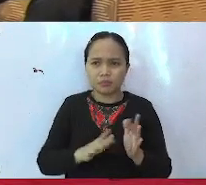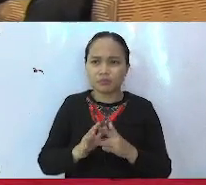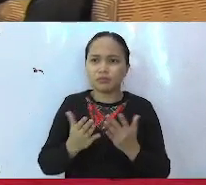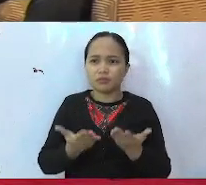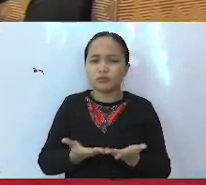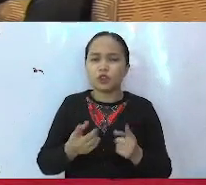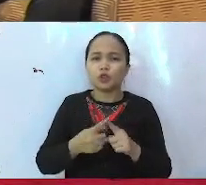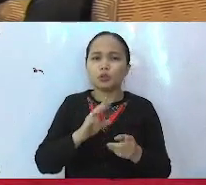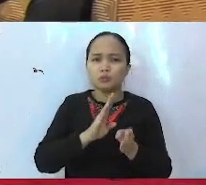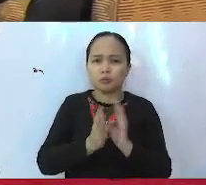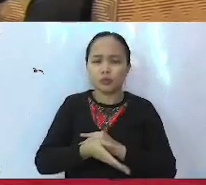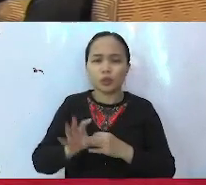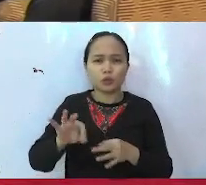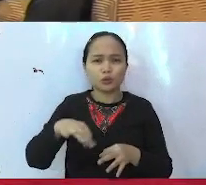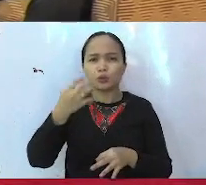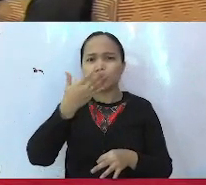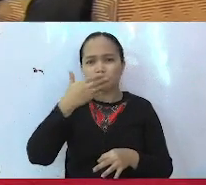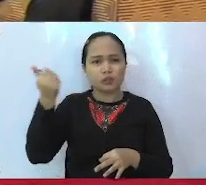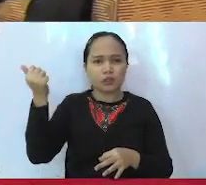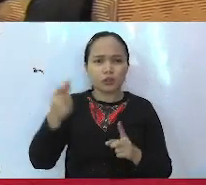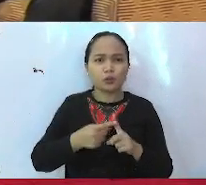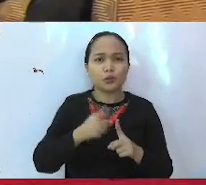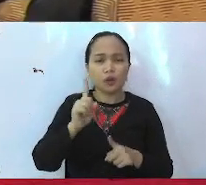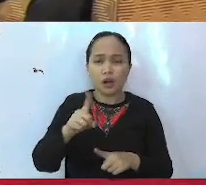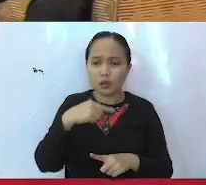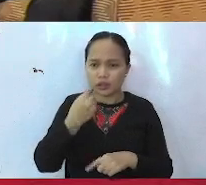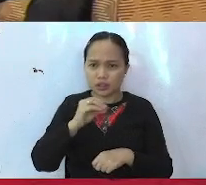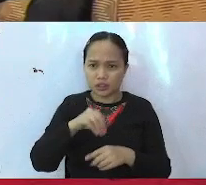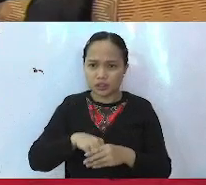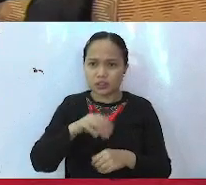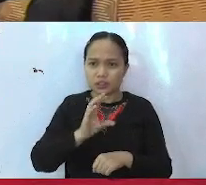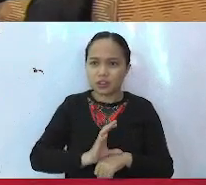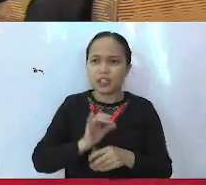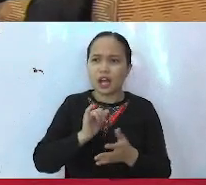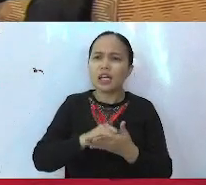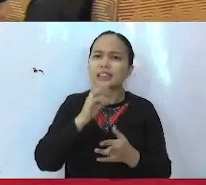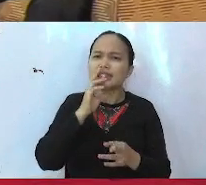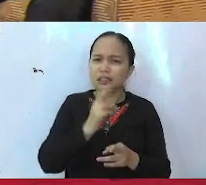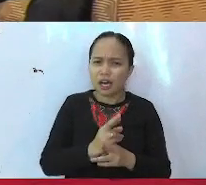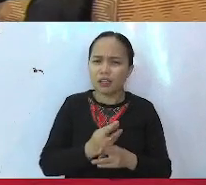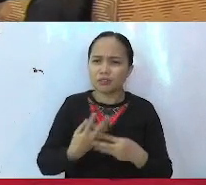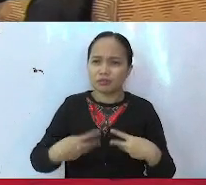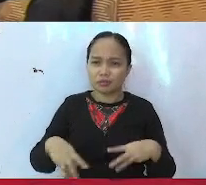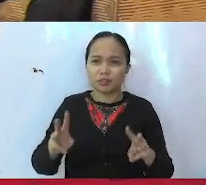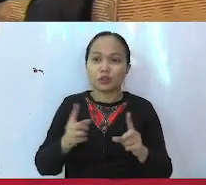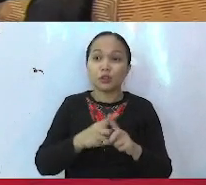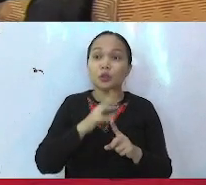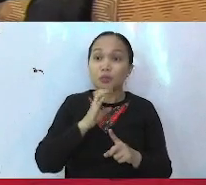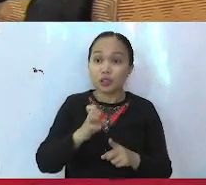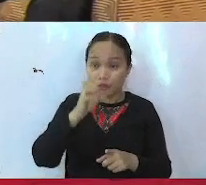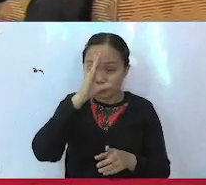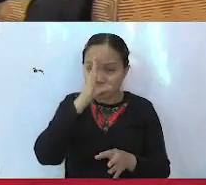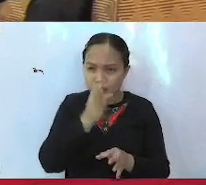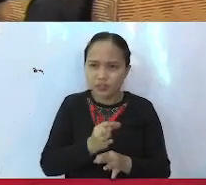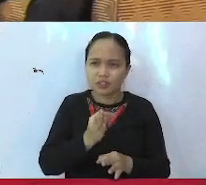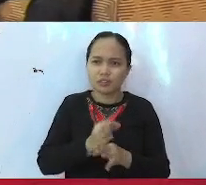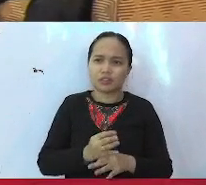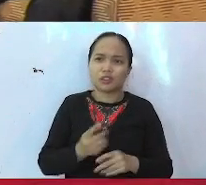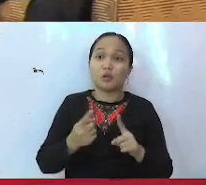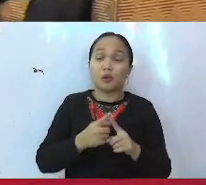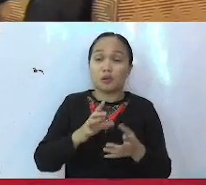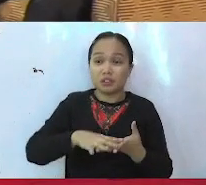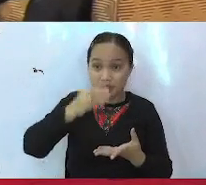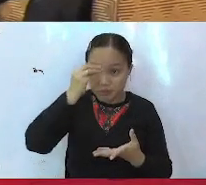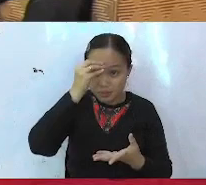being a soul winner, to be faithful to going to church, to be, listen, this is the right track, to be faithful to listening to your